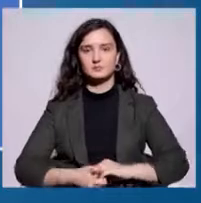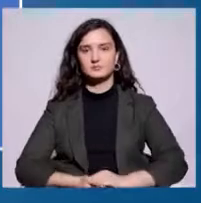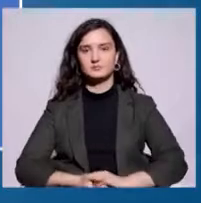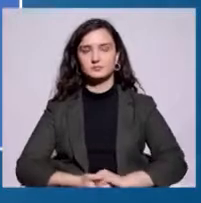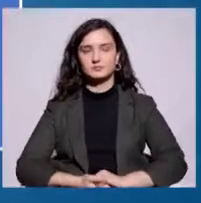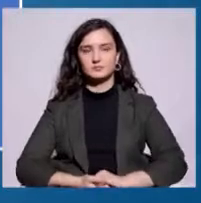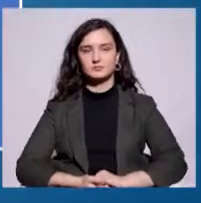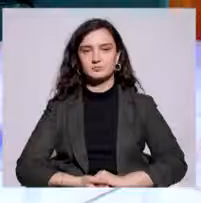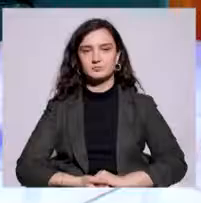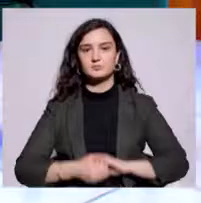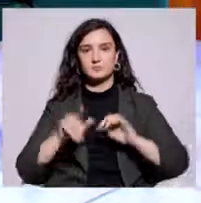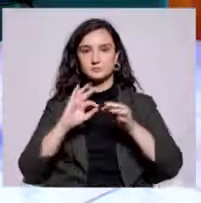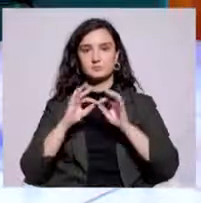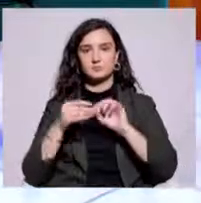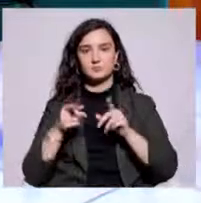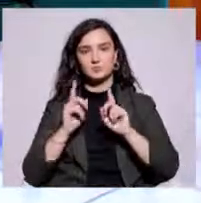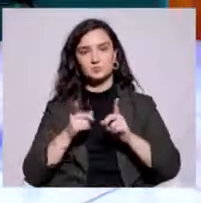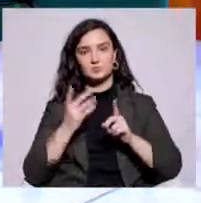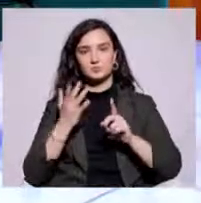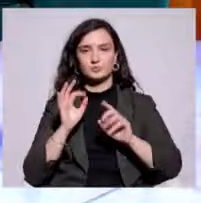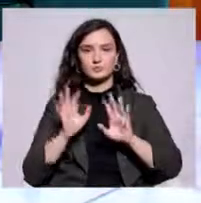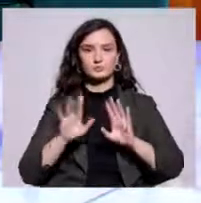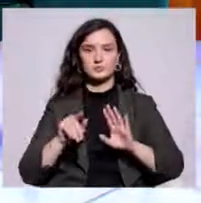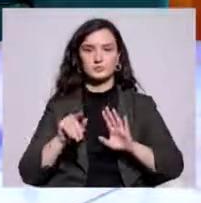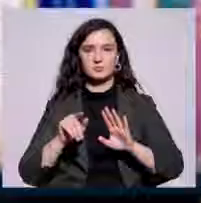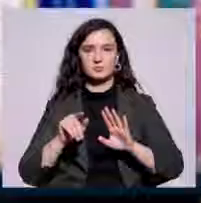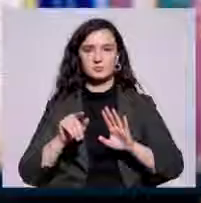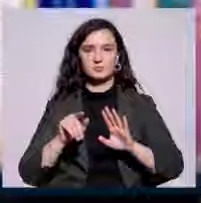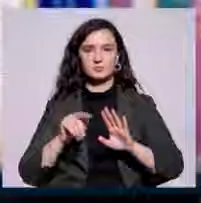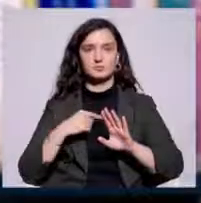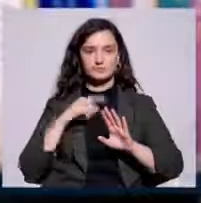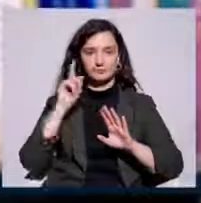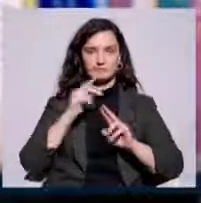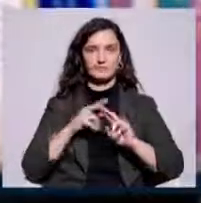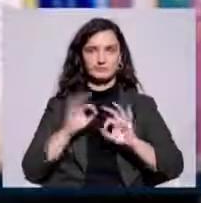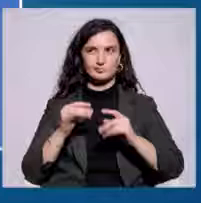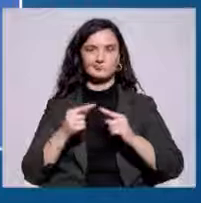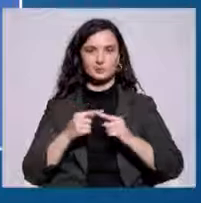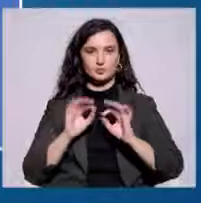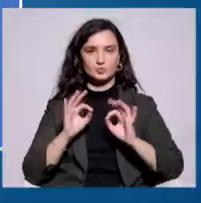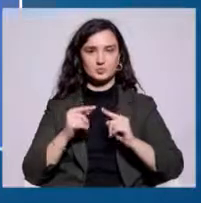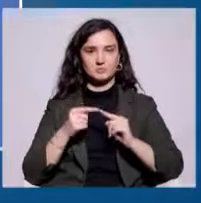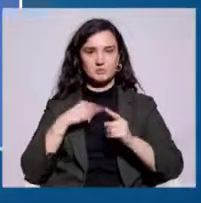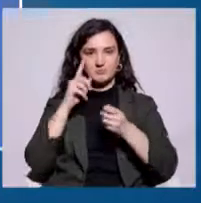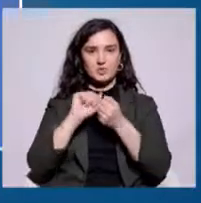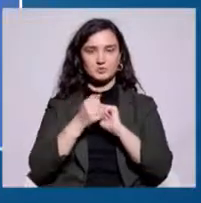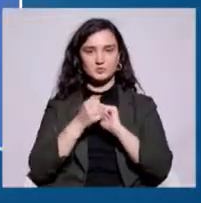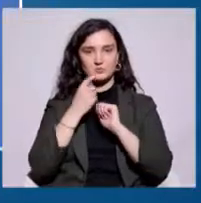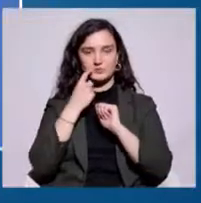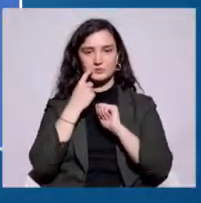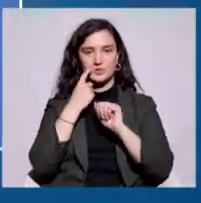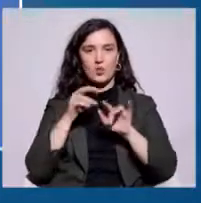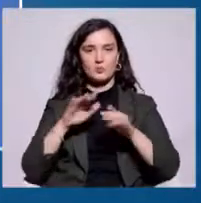desk. Is this sentence true or false? Oh, I know that's definitely true. I remember having